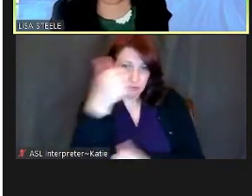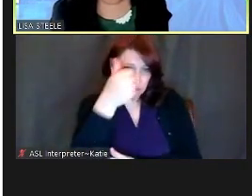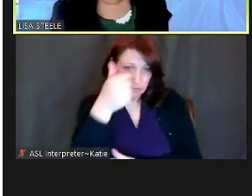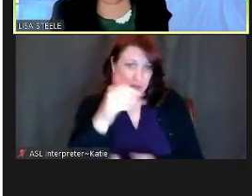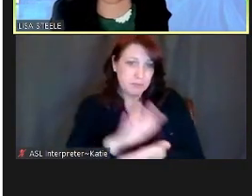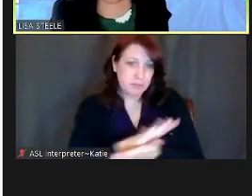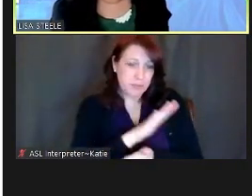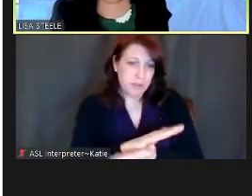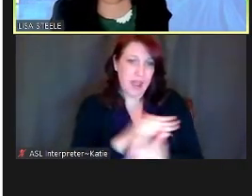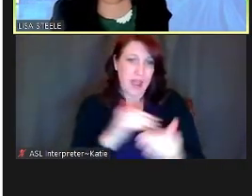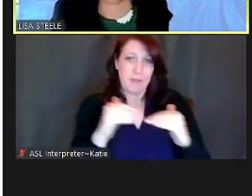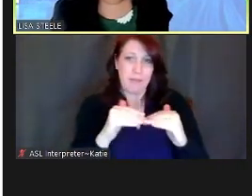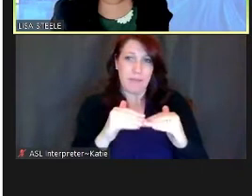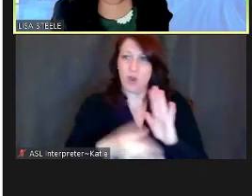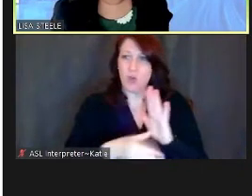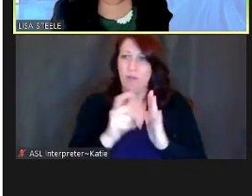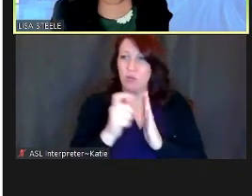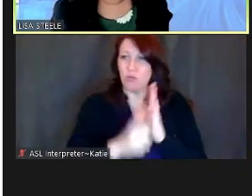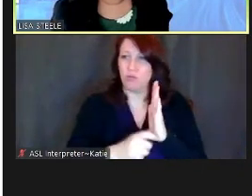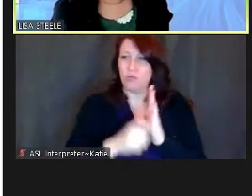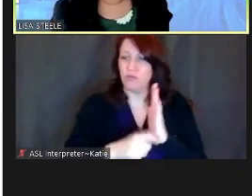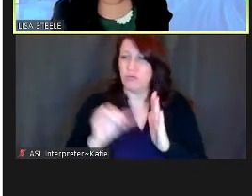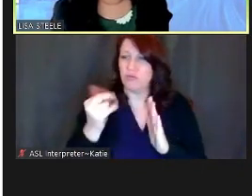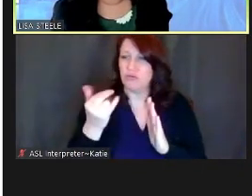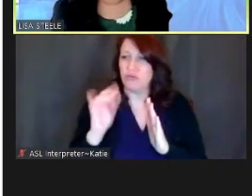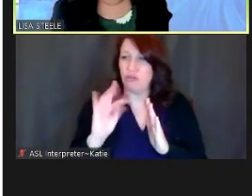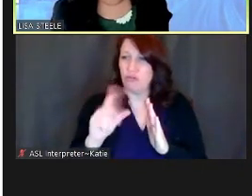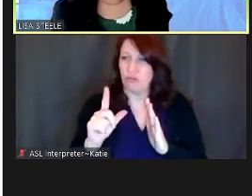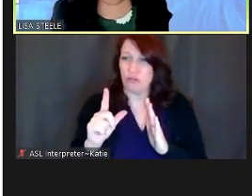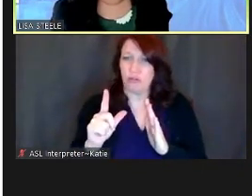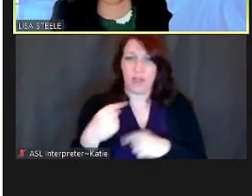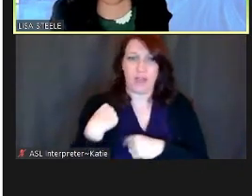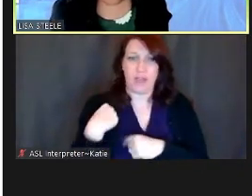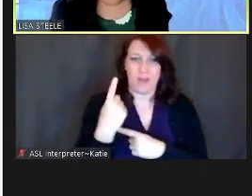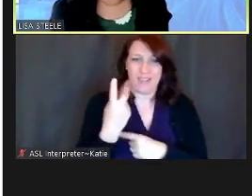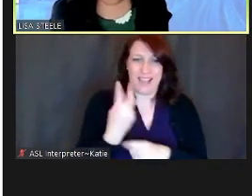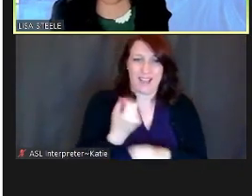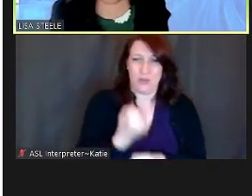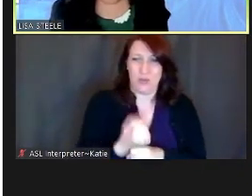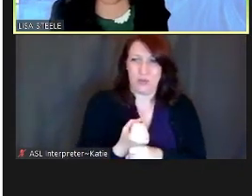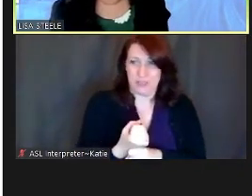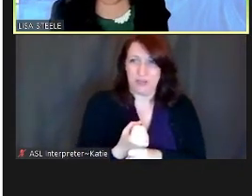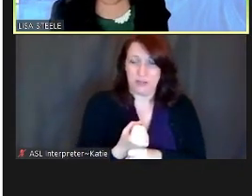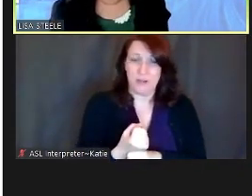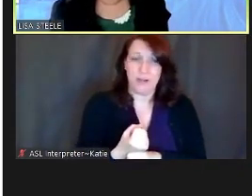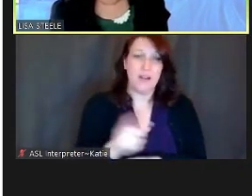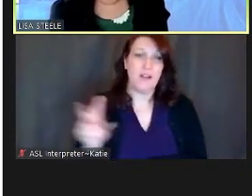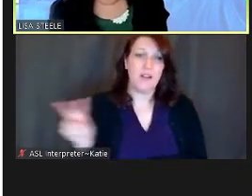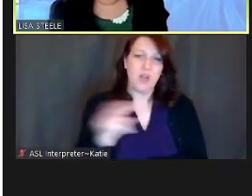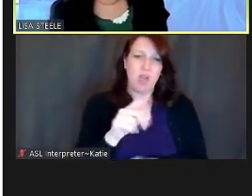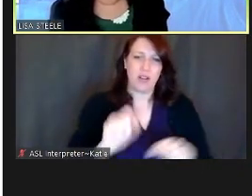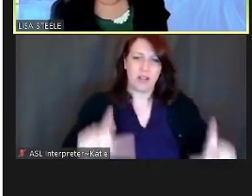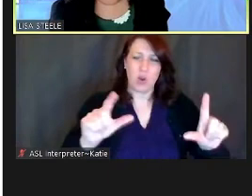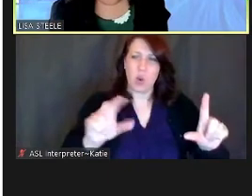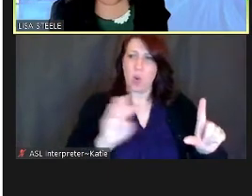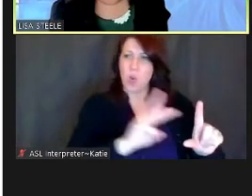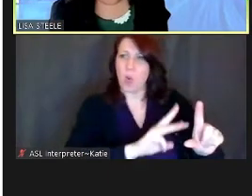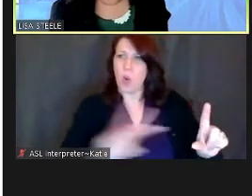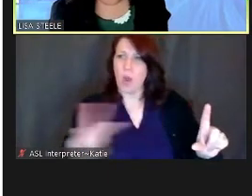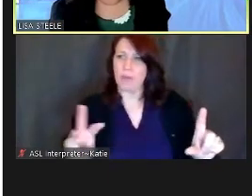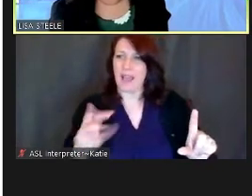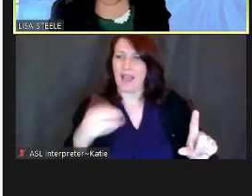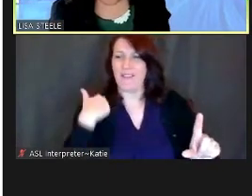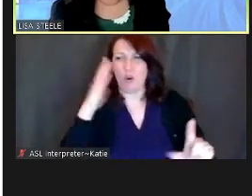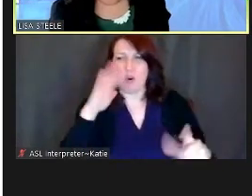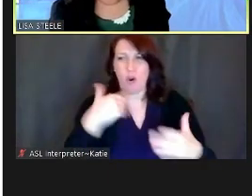journal one since your doctoral degree and 1 in the last 2 years. But again, going to the ECR website will help you